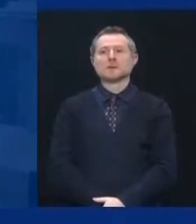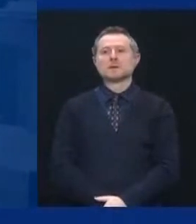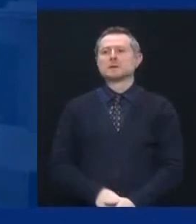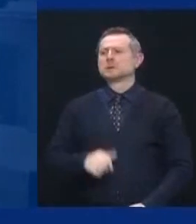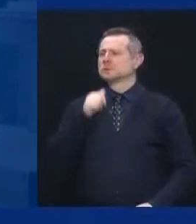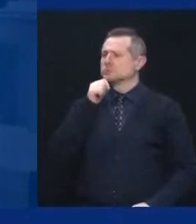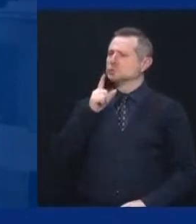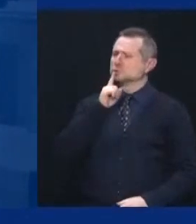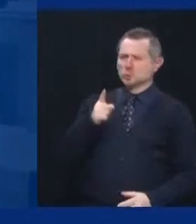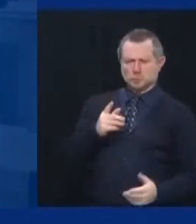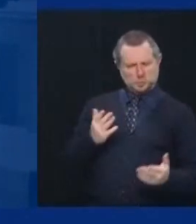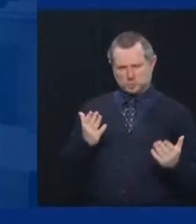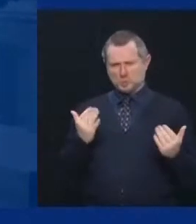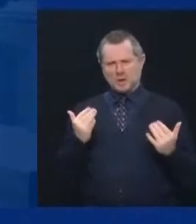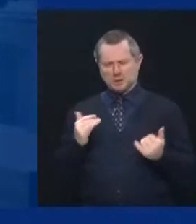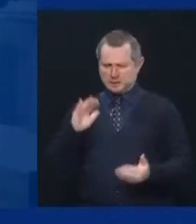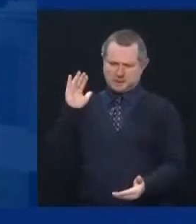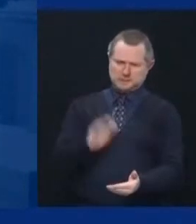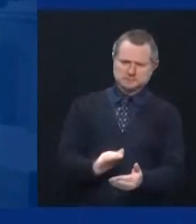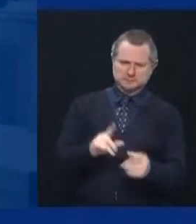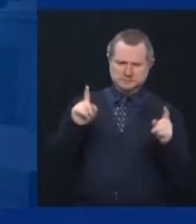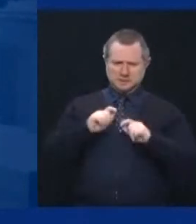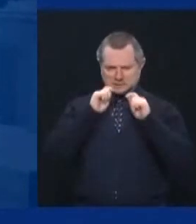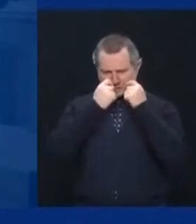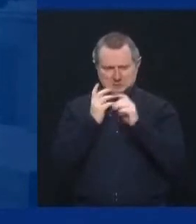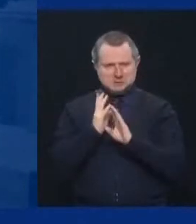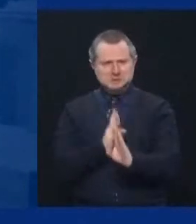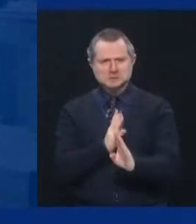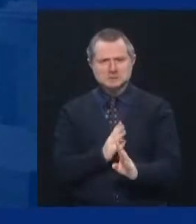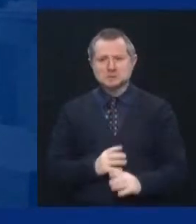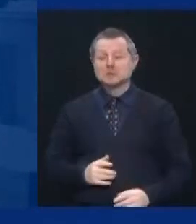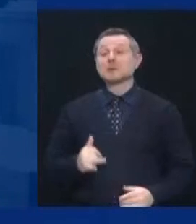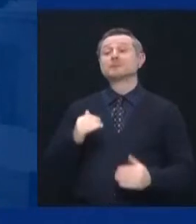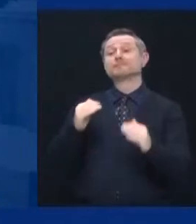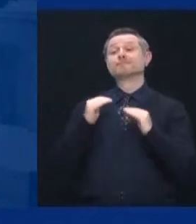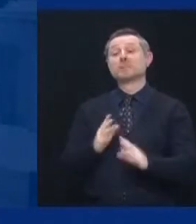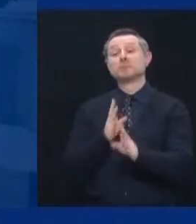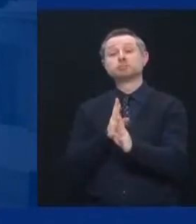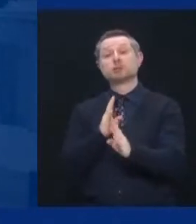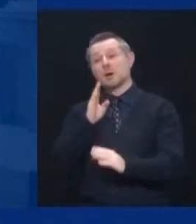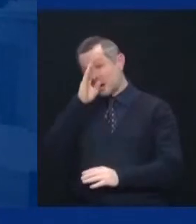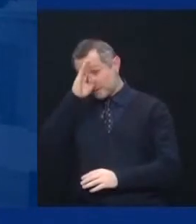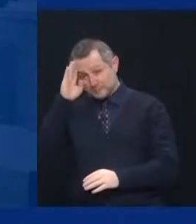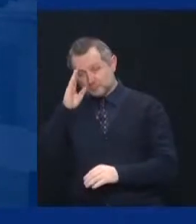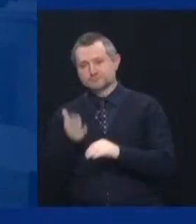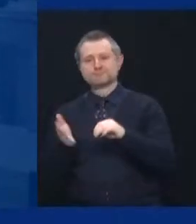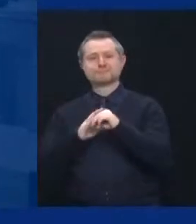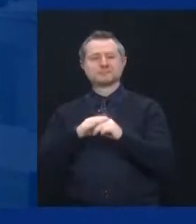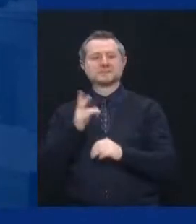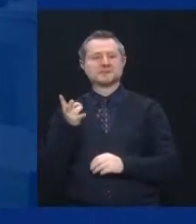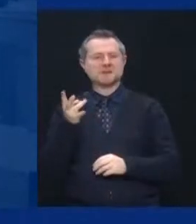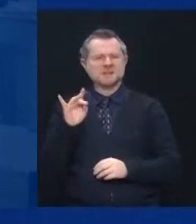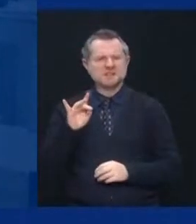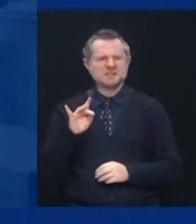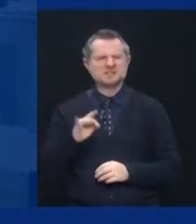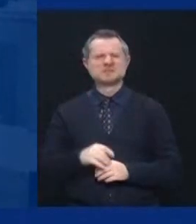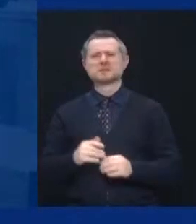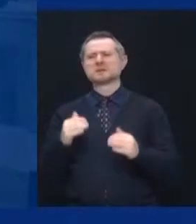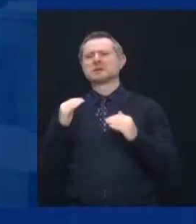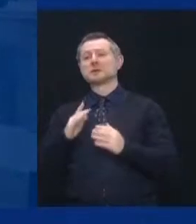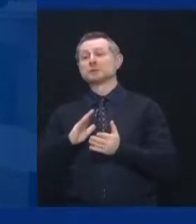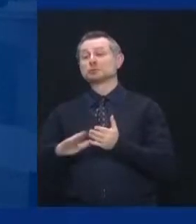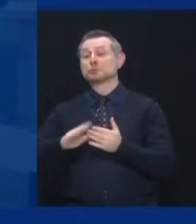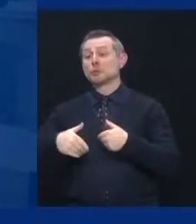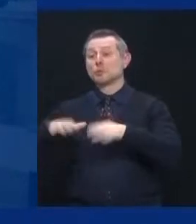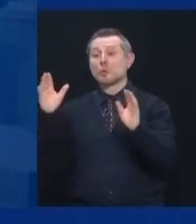the analytics. The hospitalizations are up 78, but the discharges are